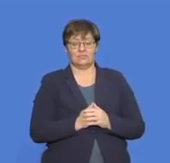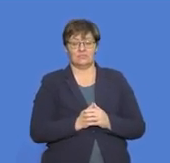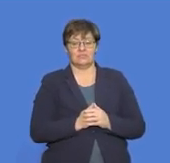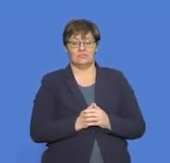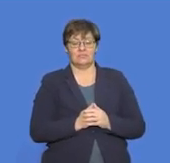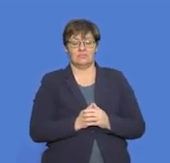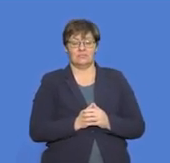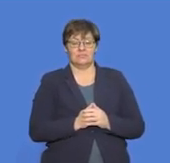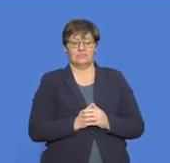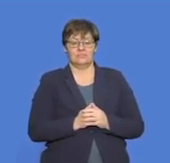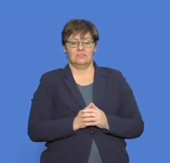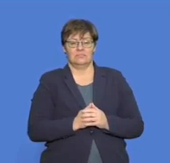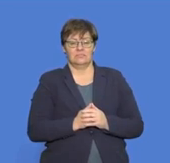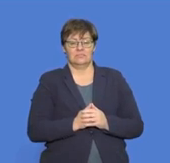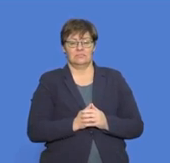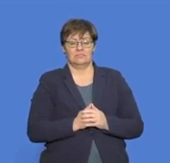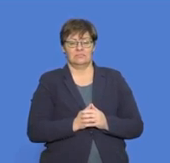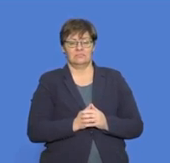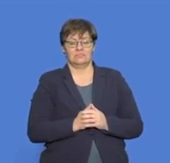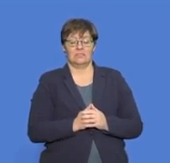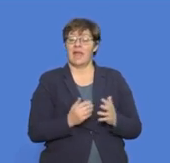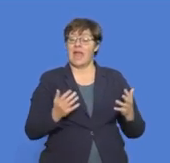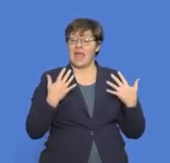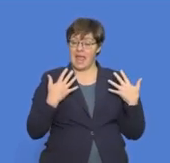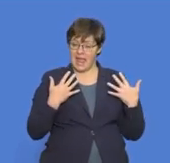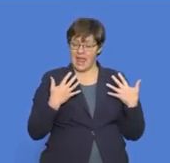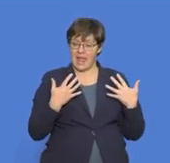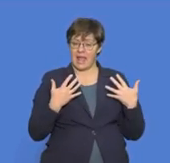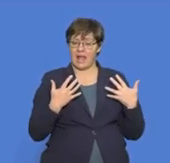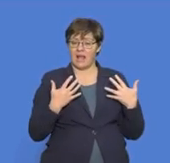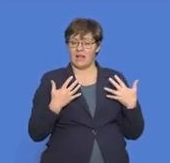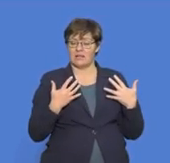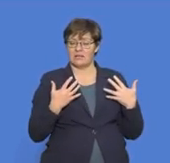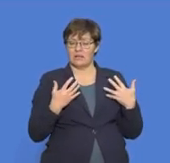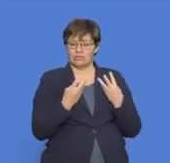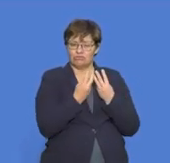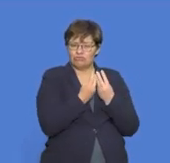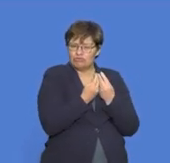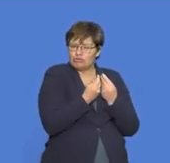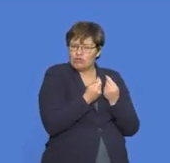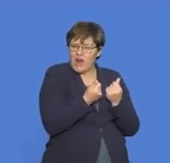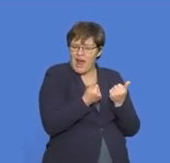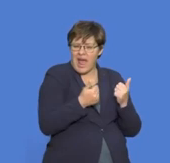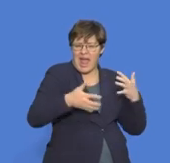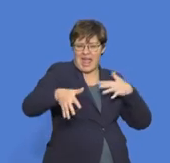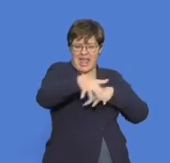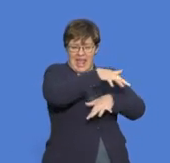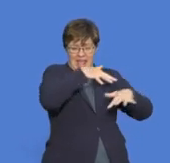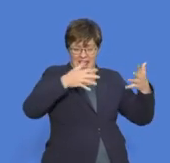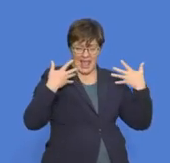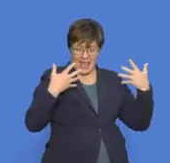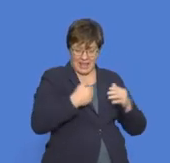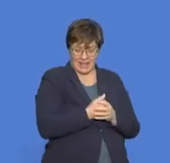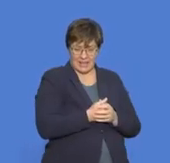okay, that's when the air is very dry. So